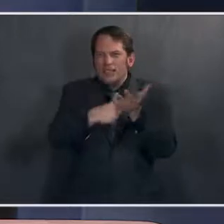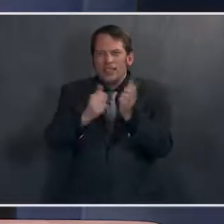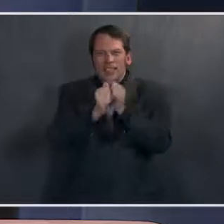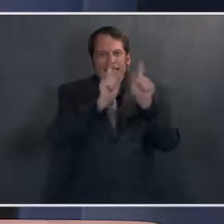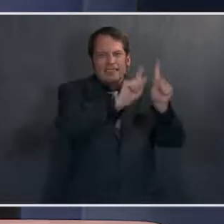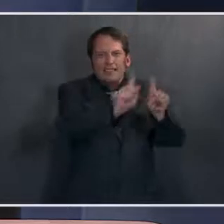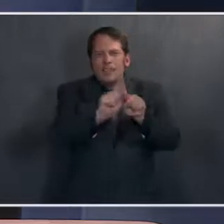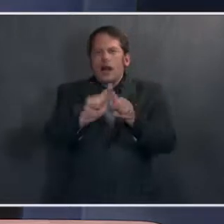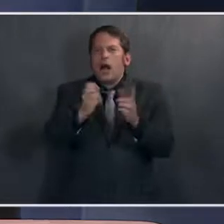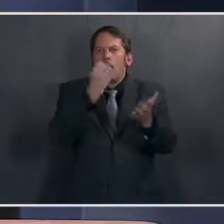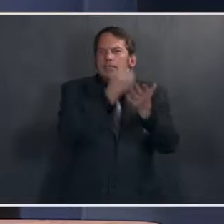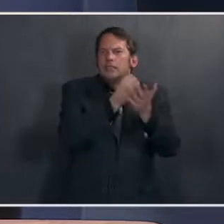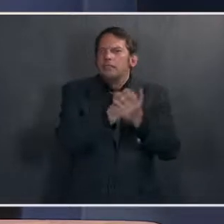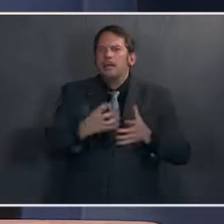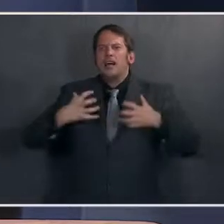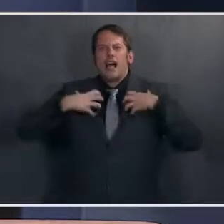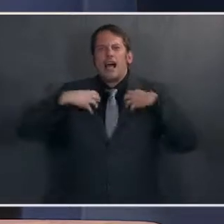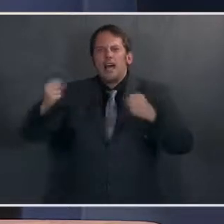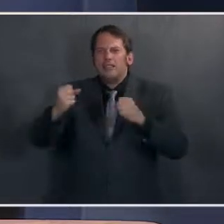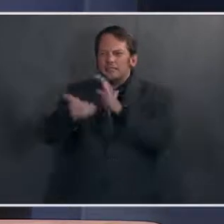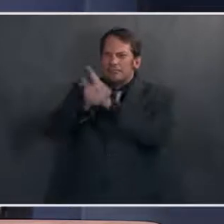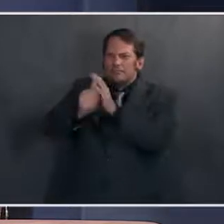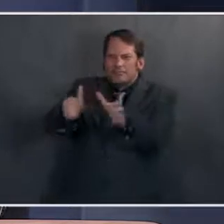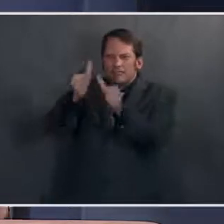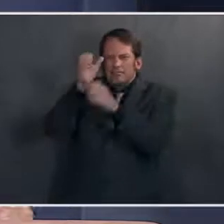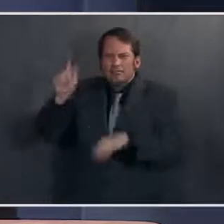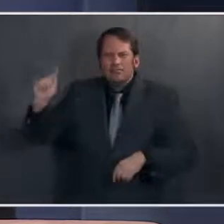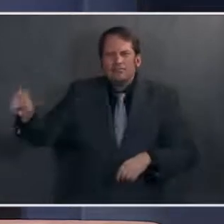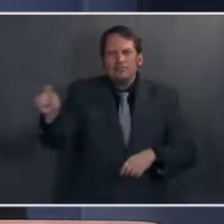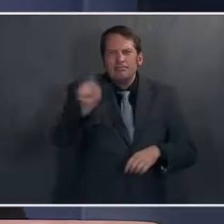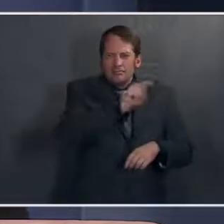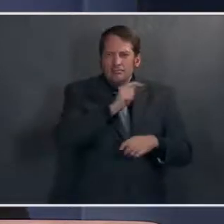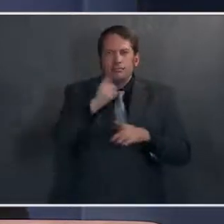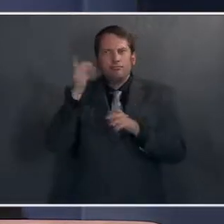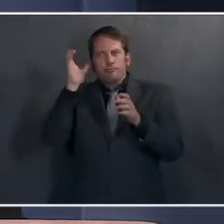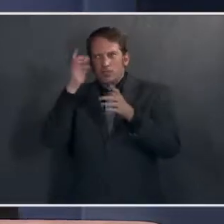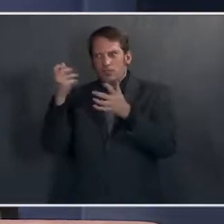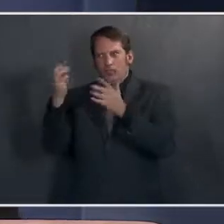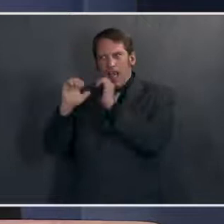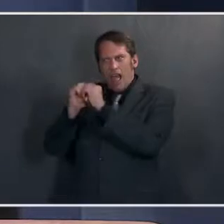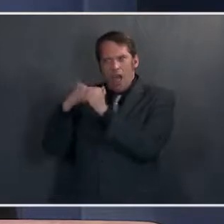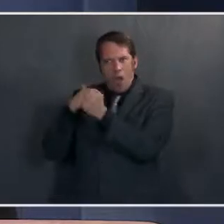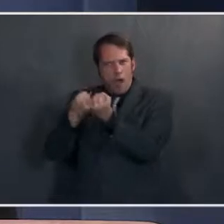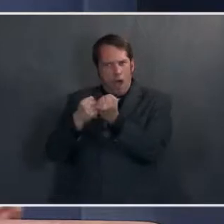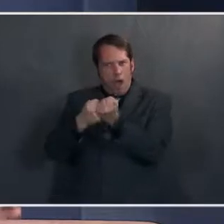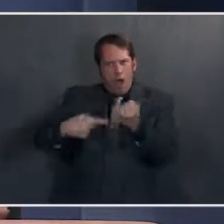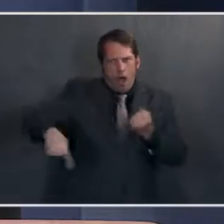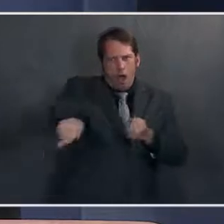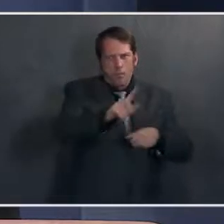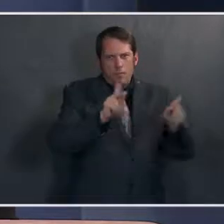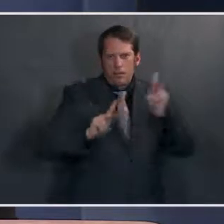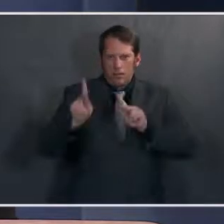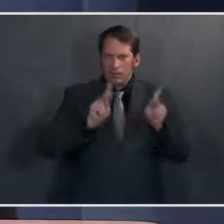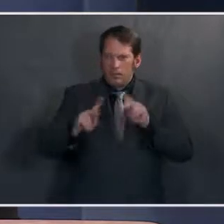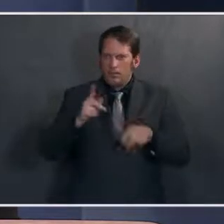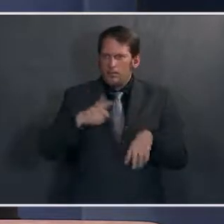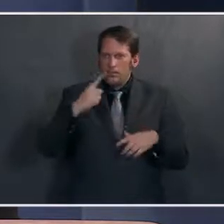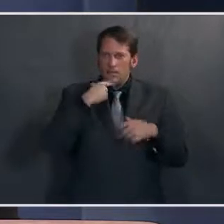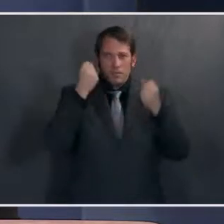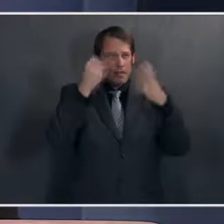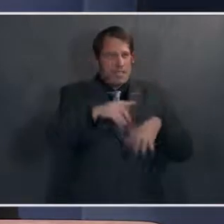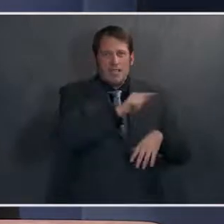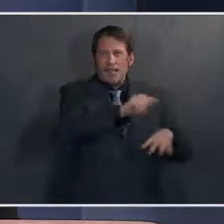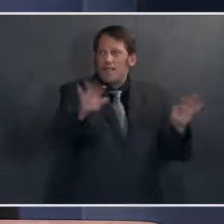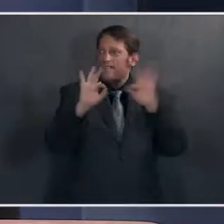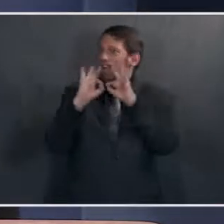is needed, what the American people need at this point in time. And when 1 in 7 American families don't have enough food to eat, it's clear that there is a great